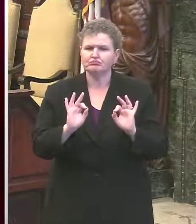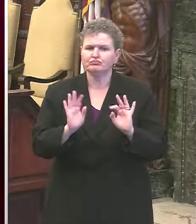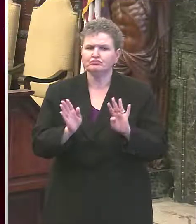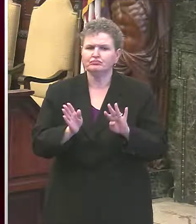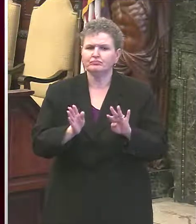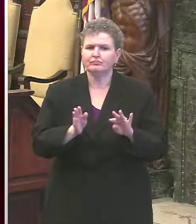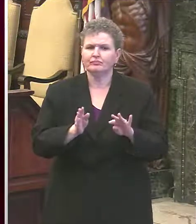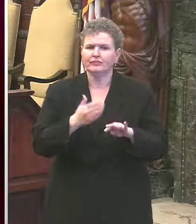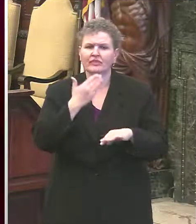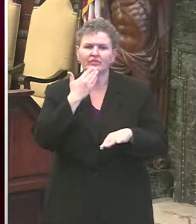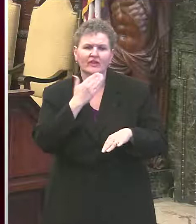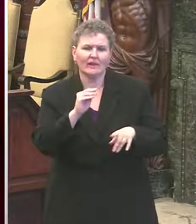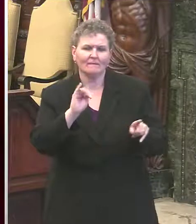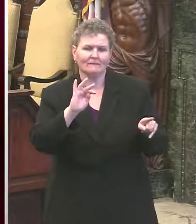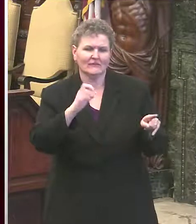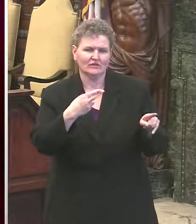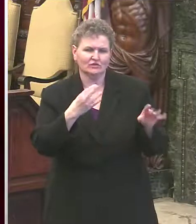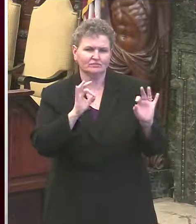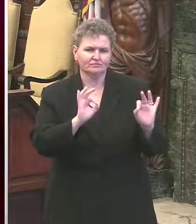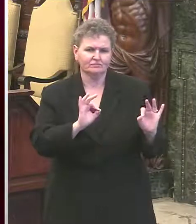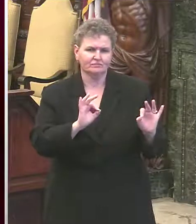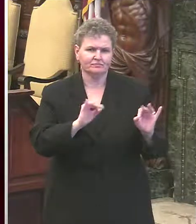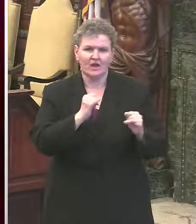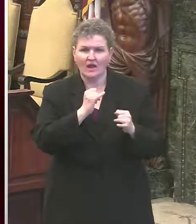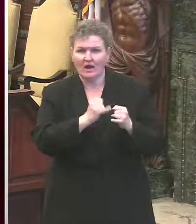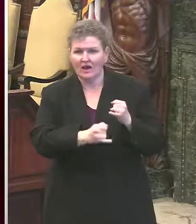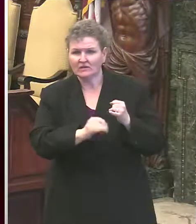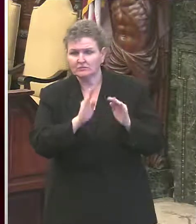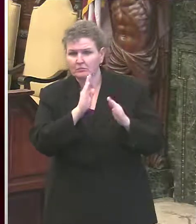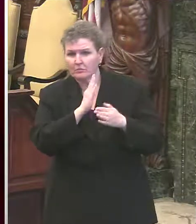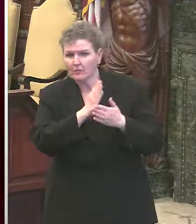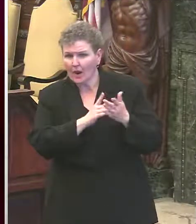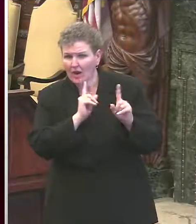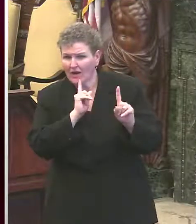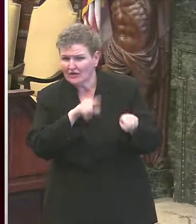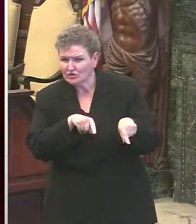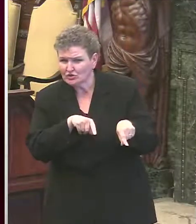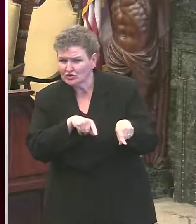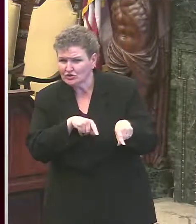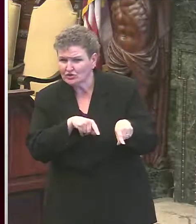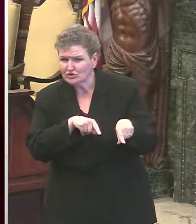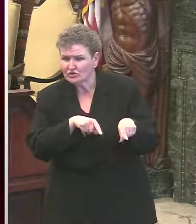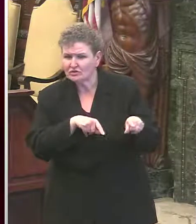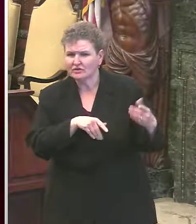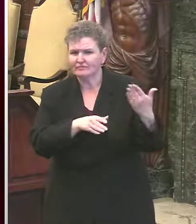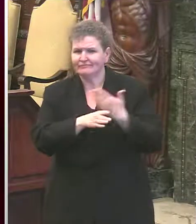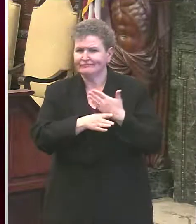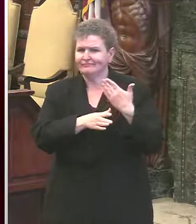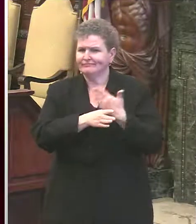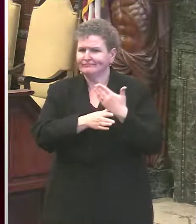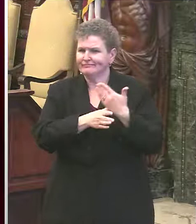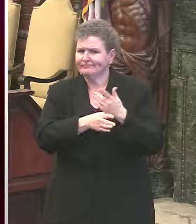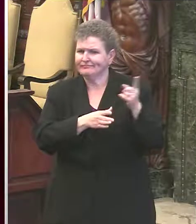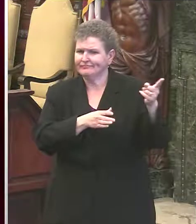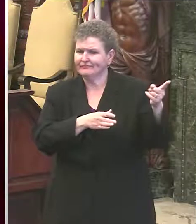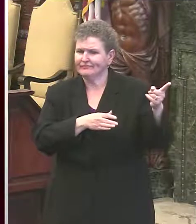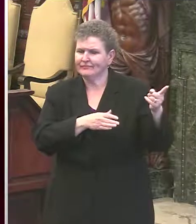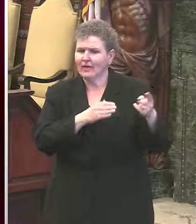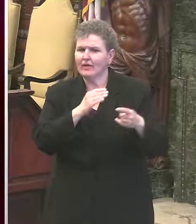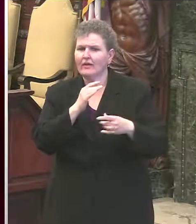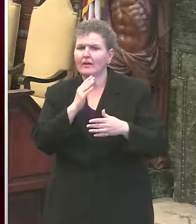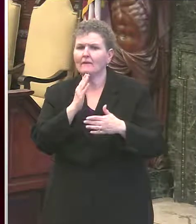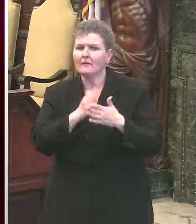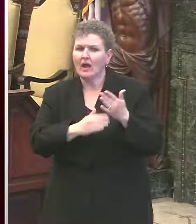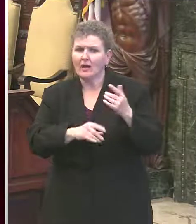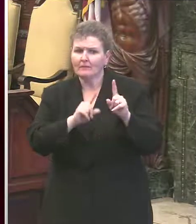Thank you, Mitch. And were you able to get that last piece of your answer? I had a weird interjection on my side. I just want to make sure you got the last piece of the answer from Dr.